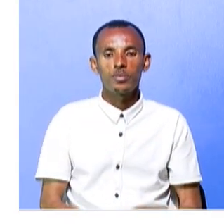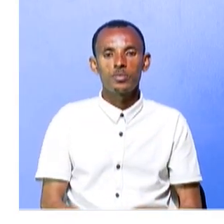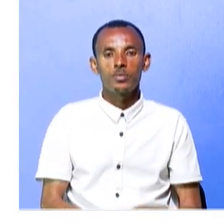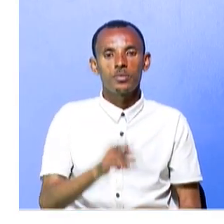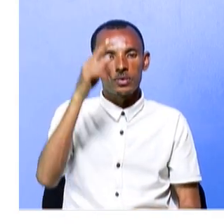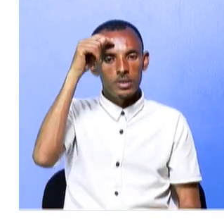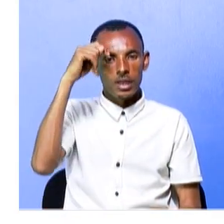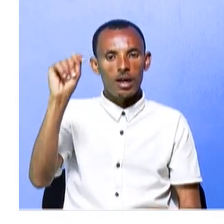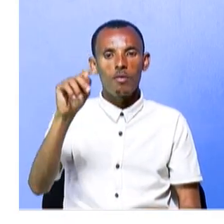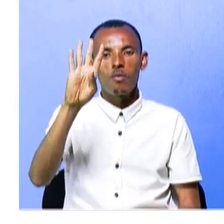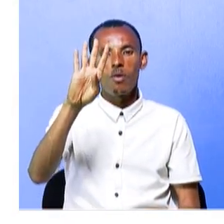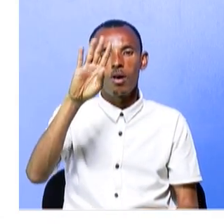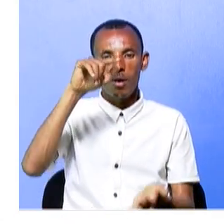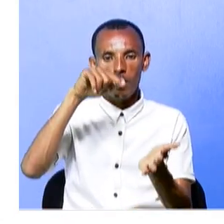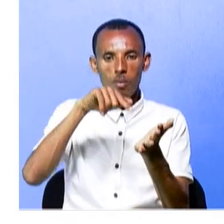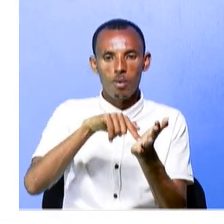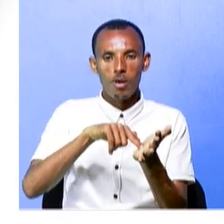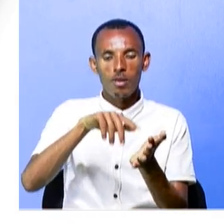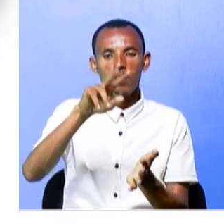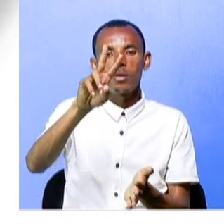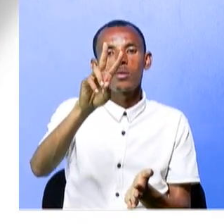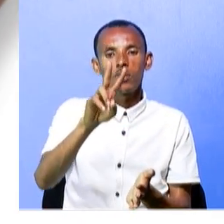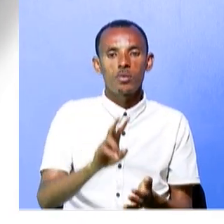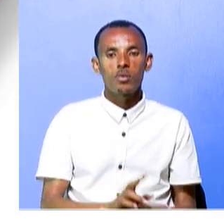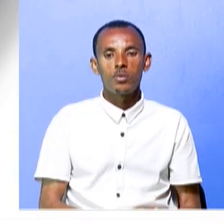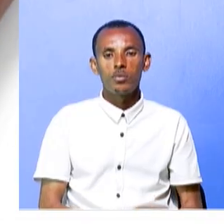Theorem for point 2, it's about